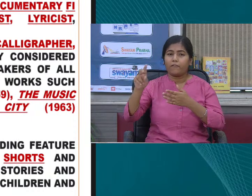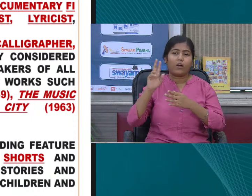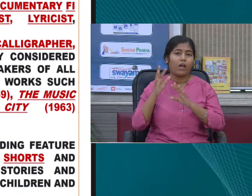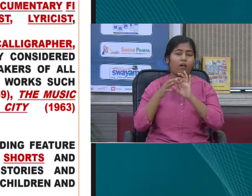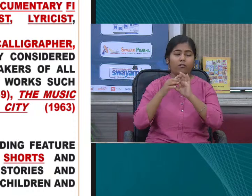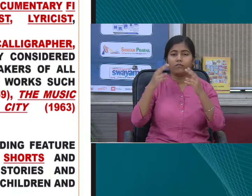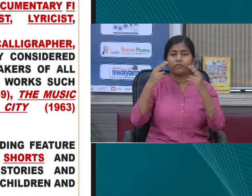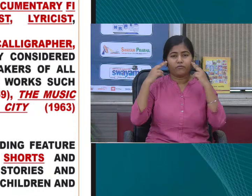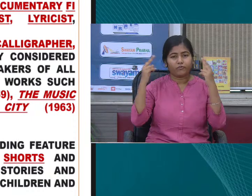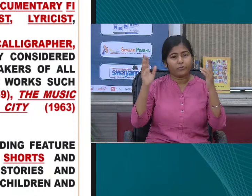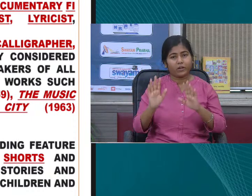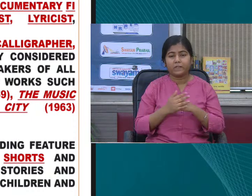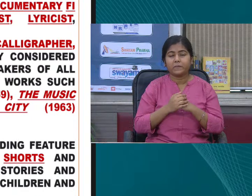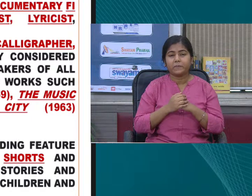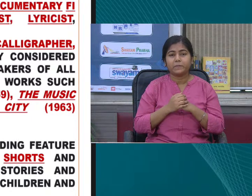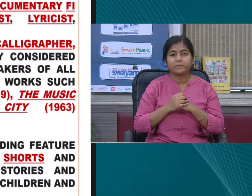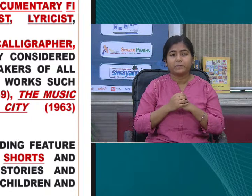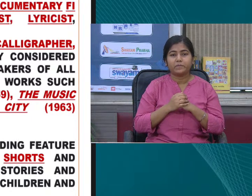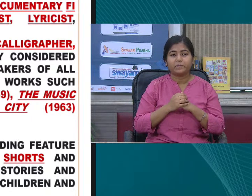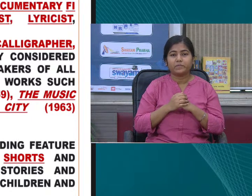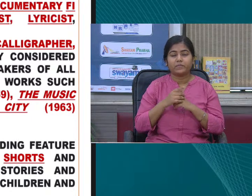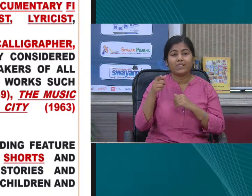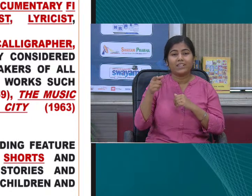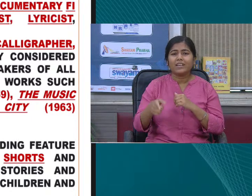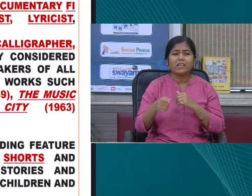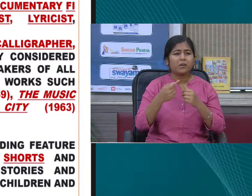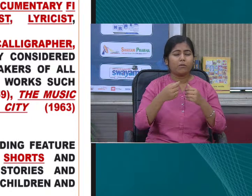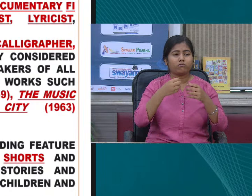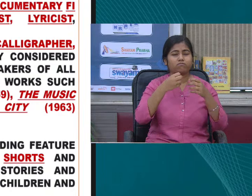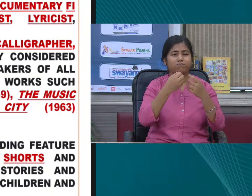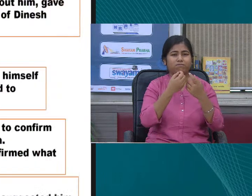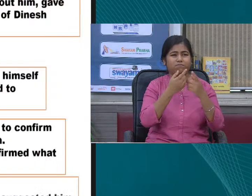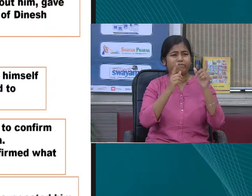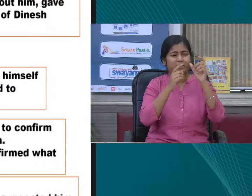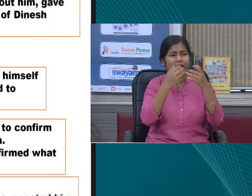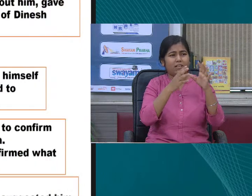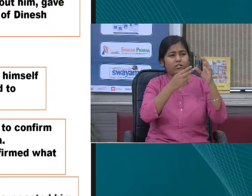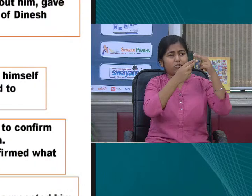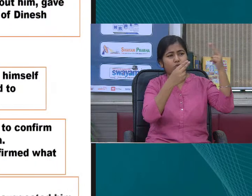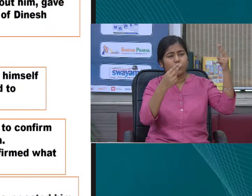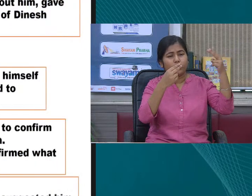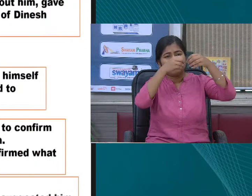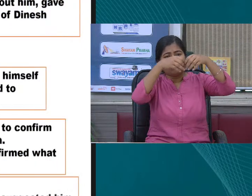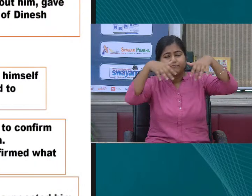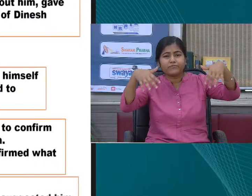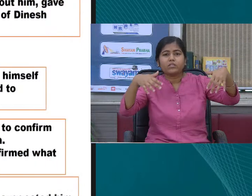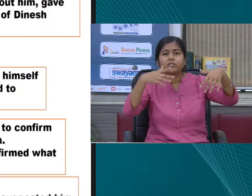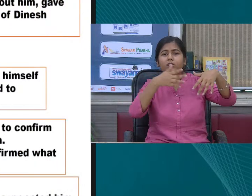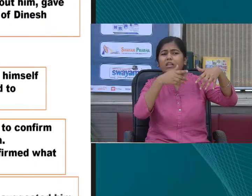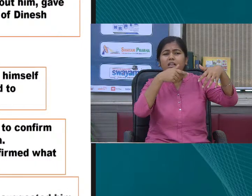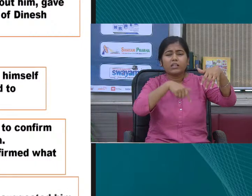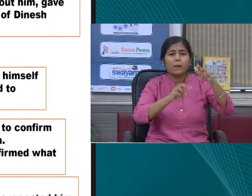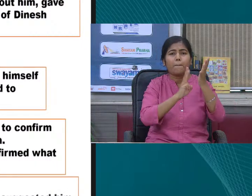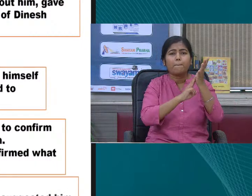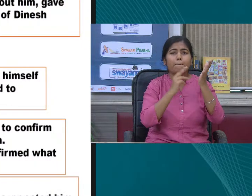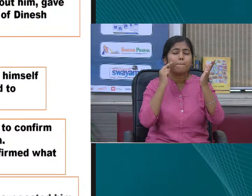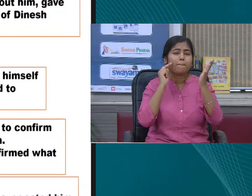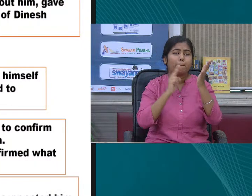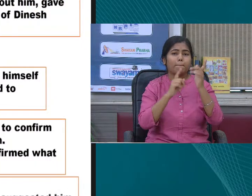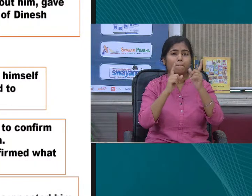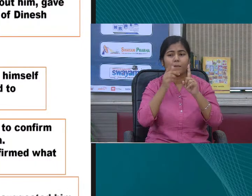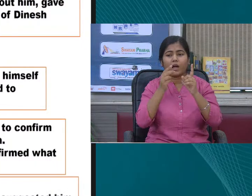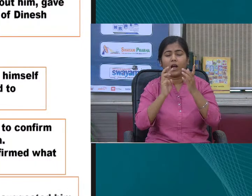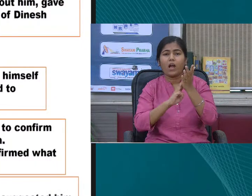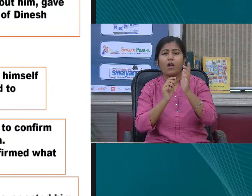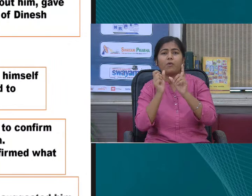moving forward. This is a mind map. You know, why mind map is necessary for this kind of a